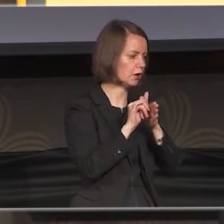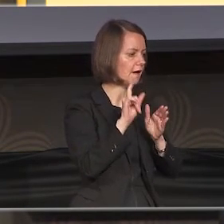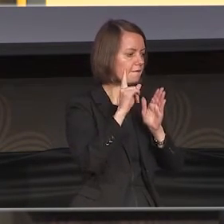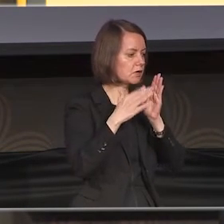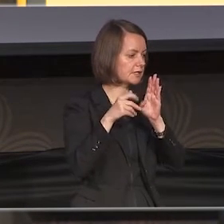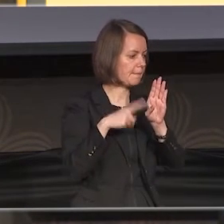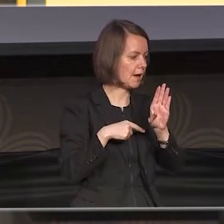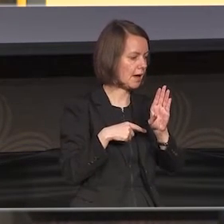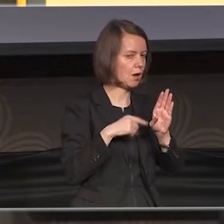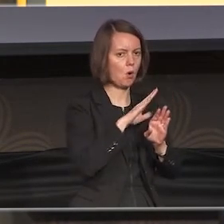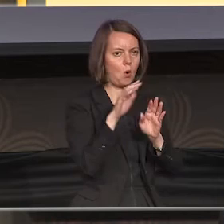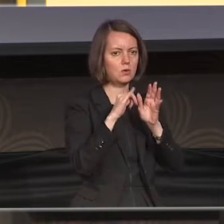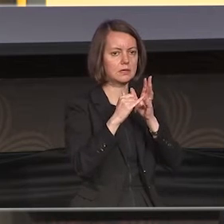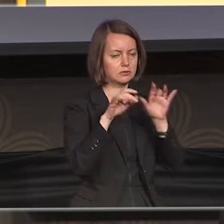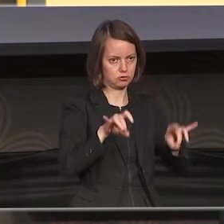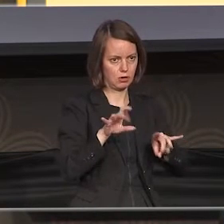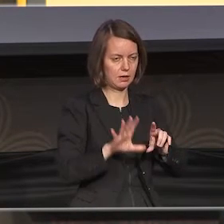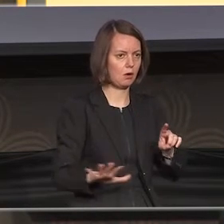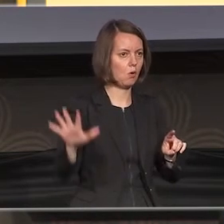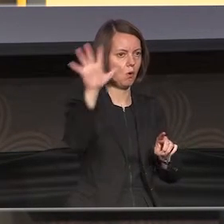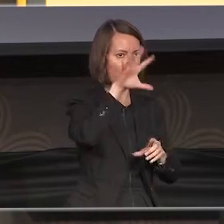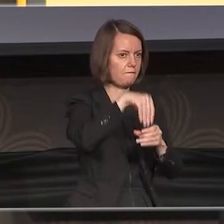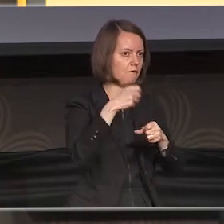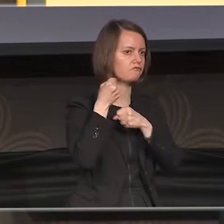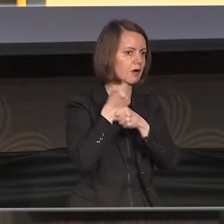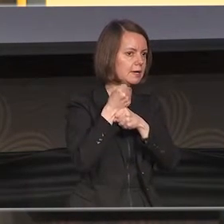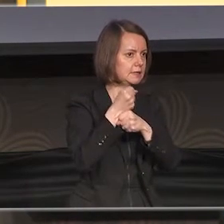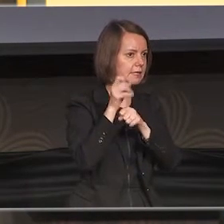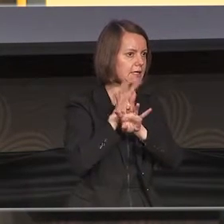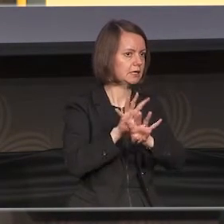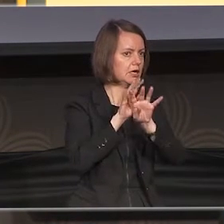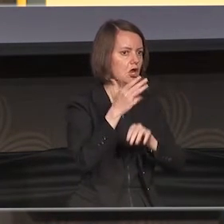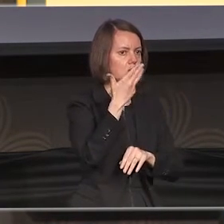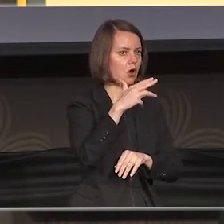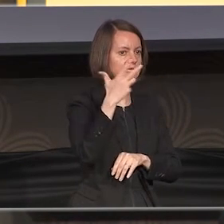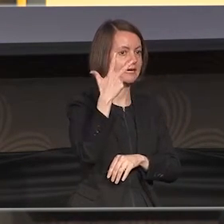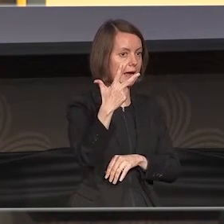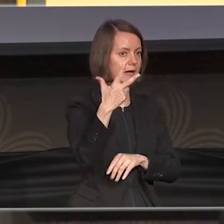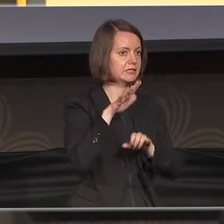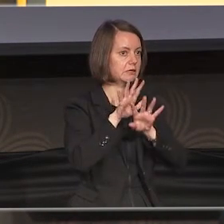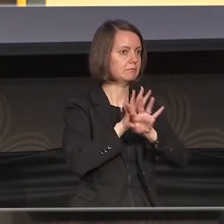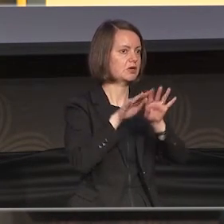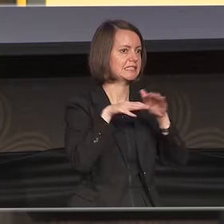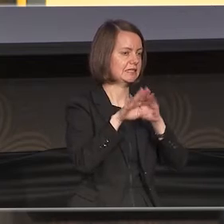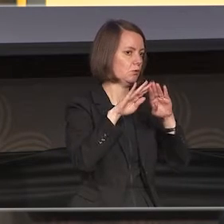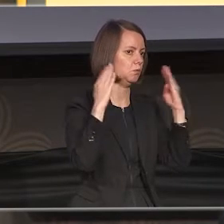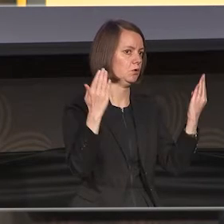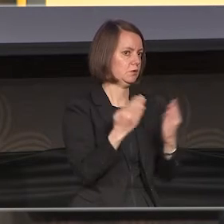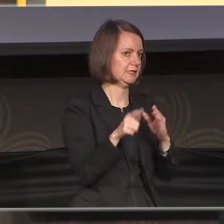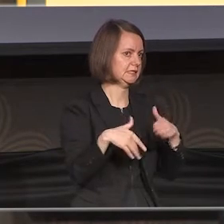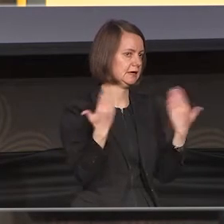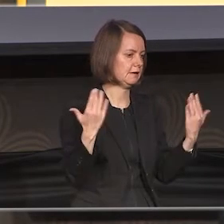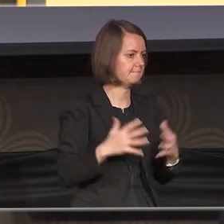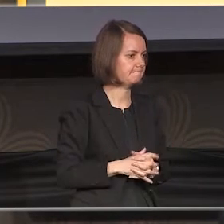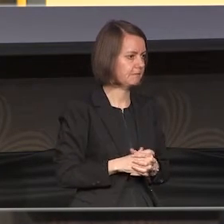May, every state and territory participated in a rally. There were 98 actions that happened worldwide.